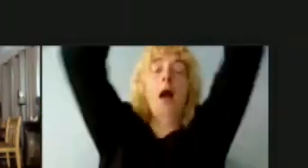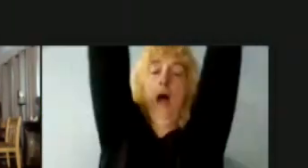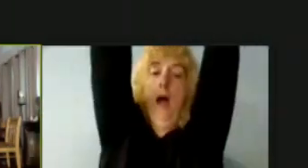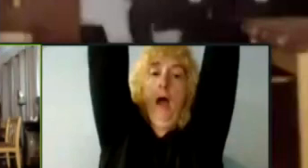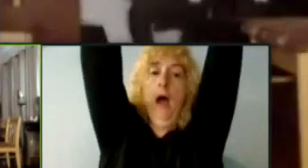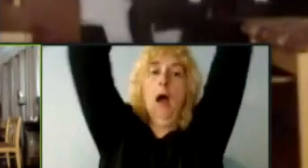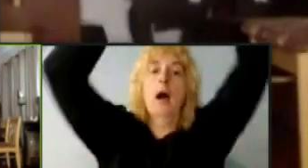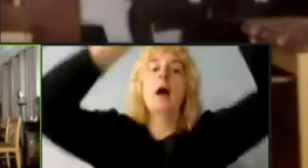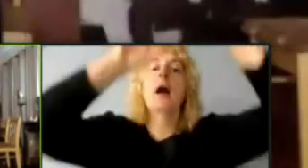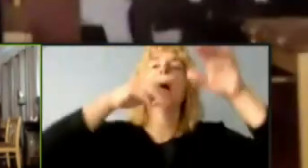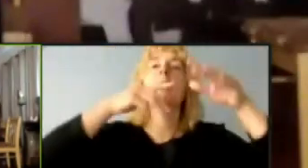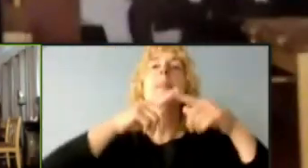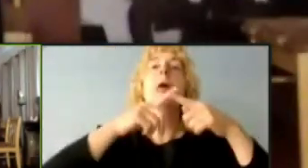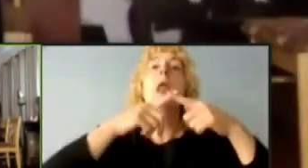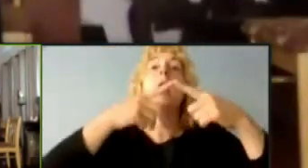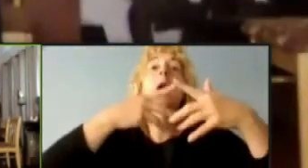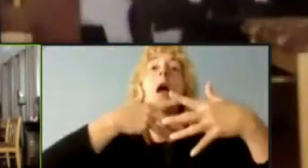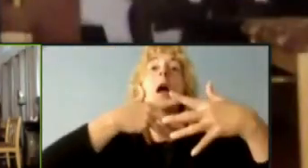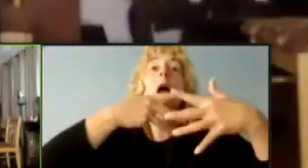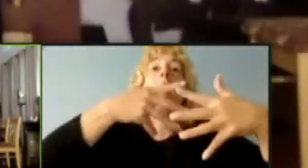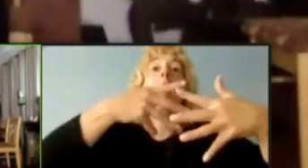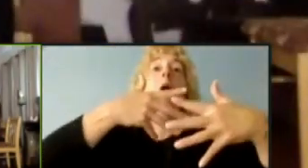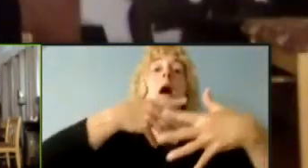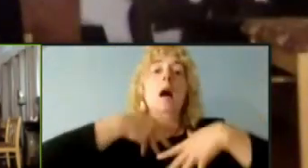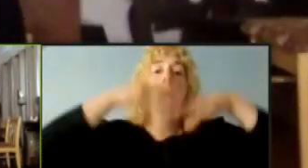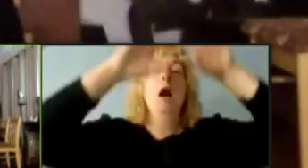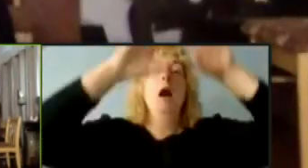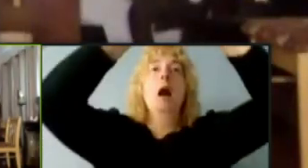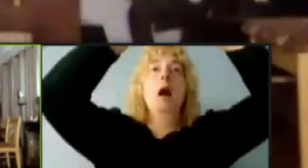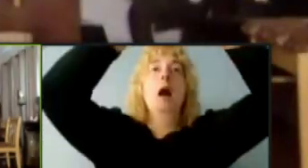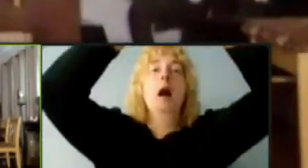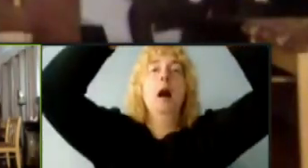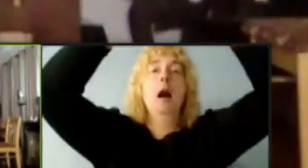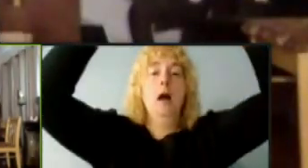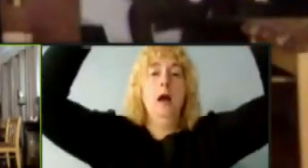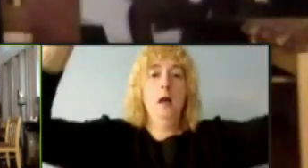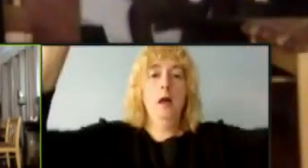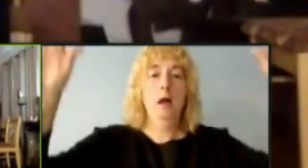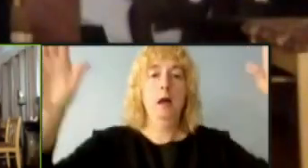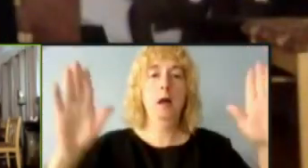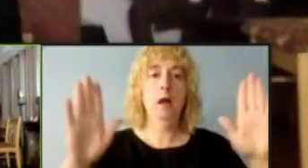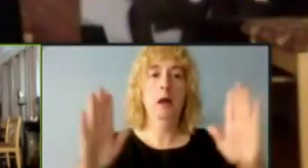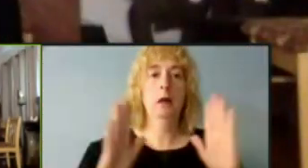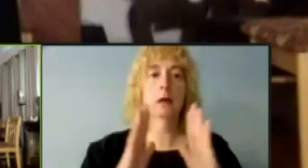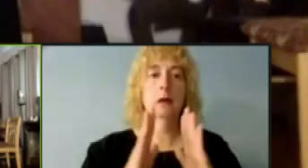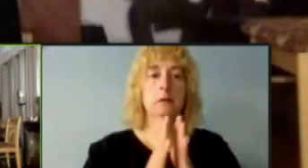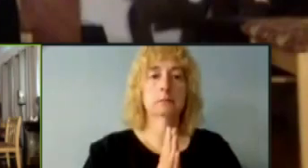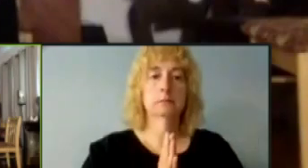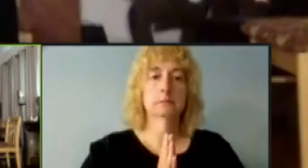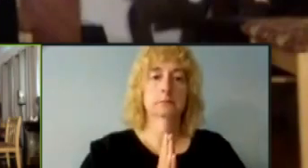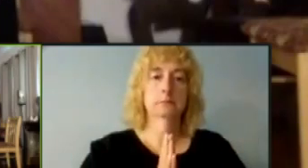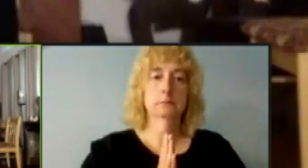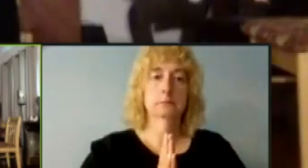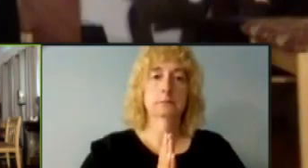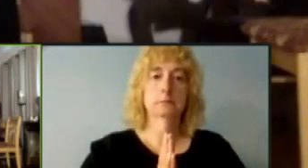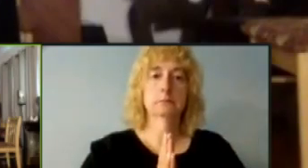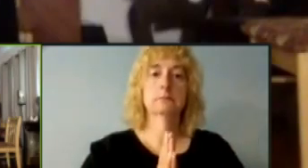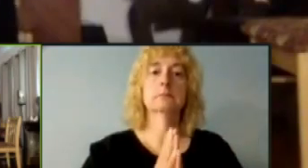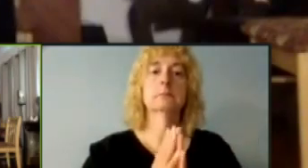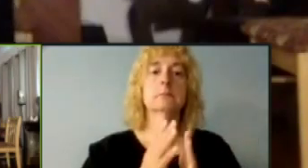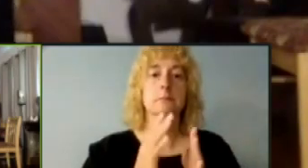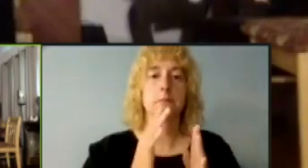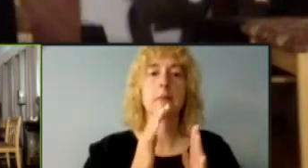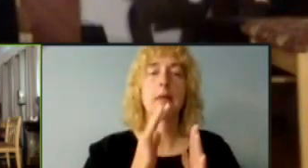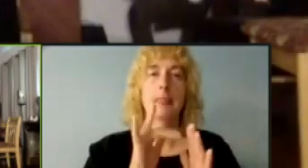And exhale, this time we're going to bring them down in our traditional palms together pose,